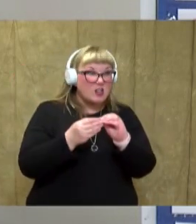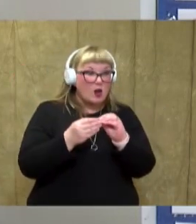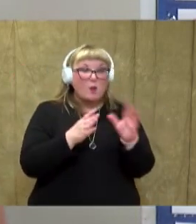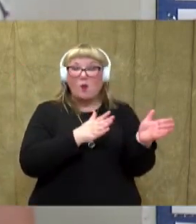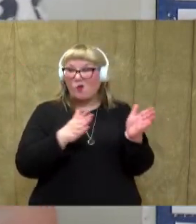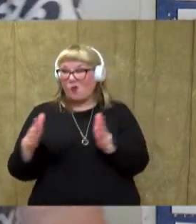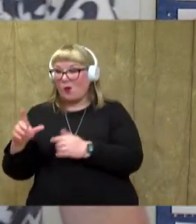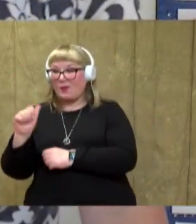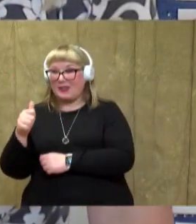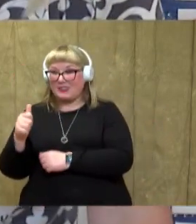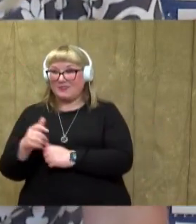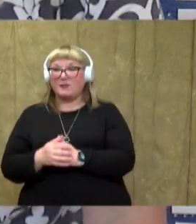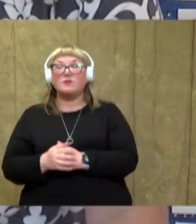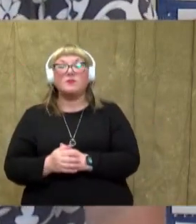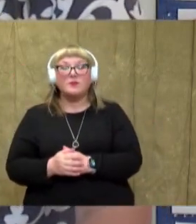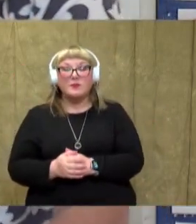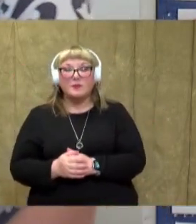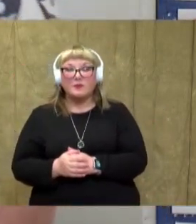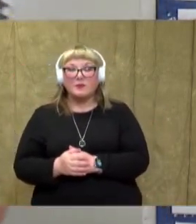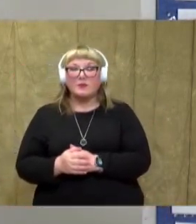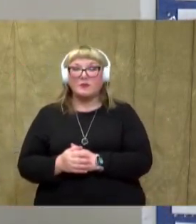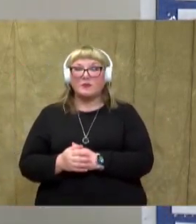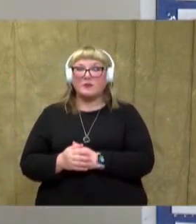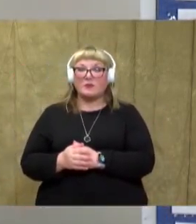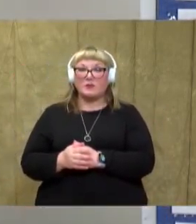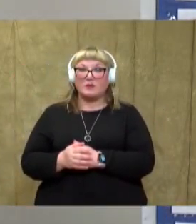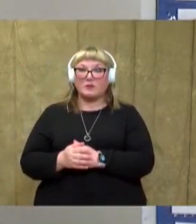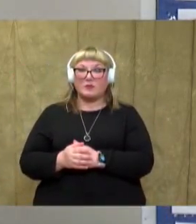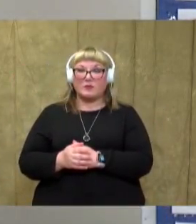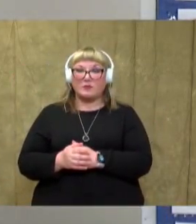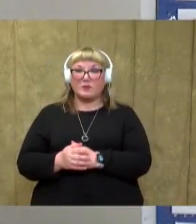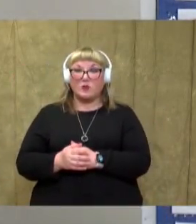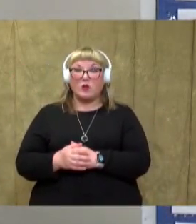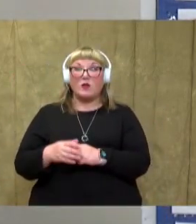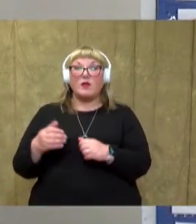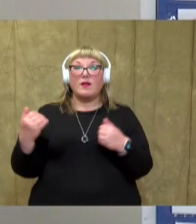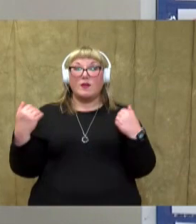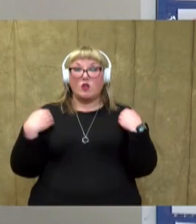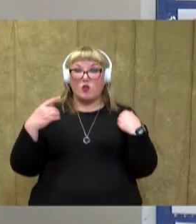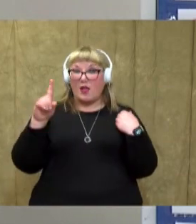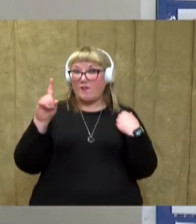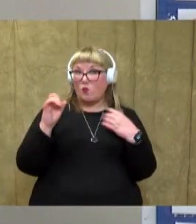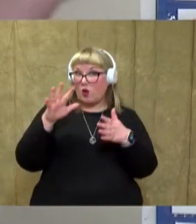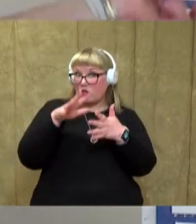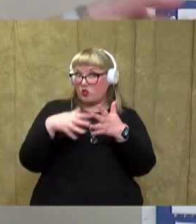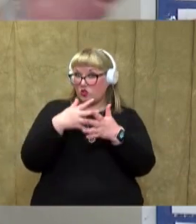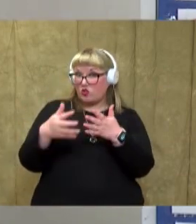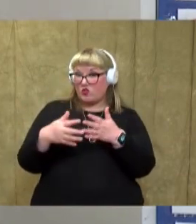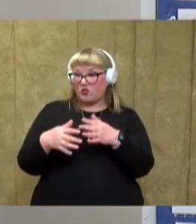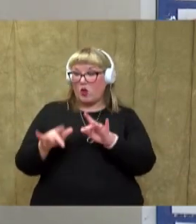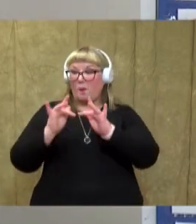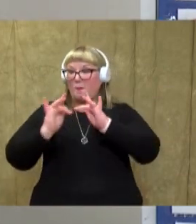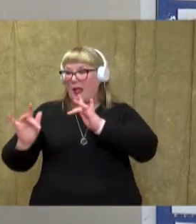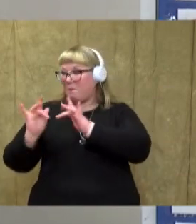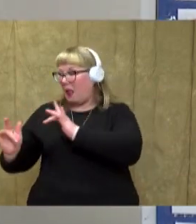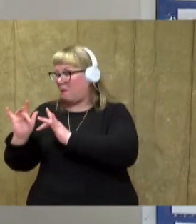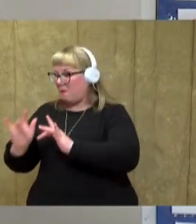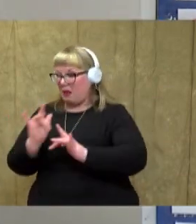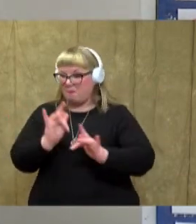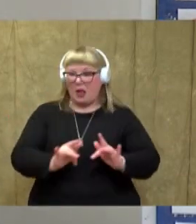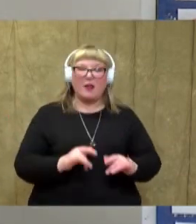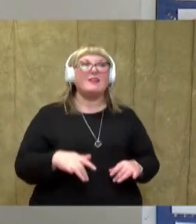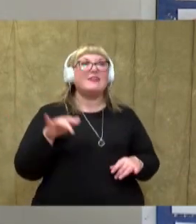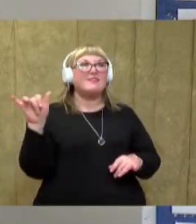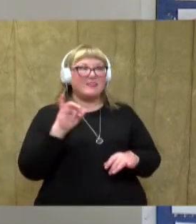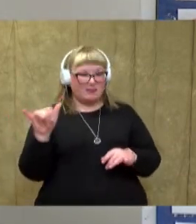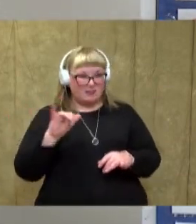Once we found all of our numbers, you can take a hundreds chart and black out numbers and find the missing numbers just like